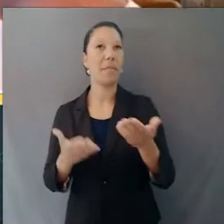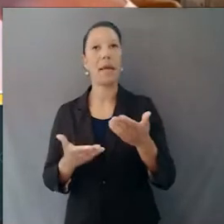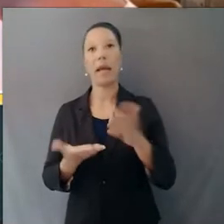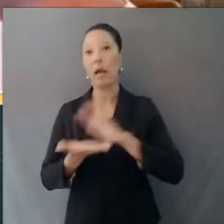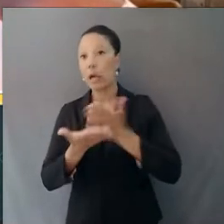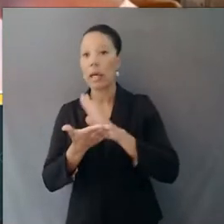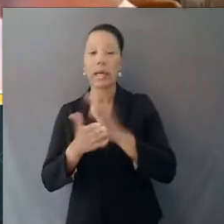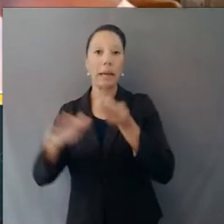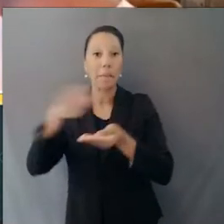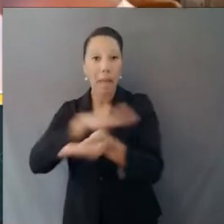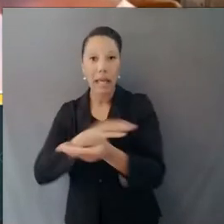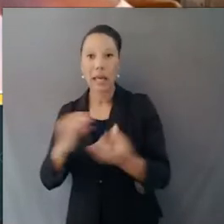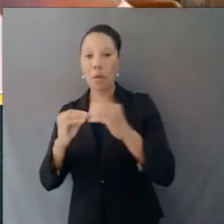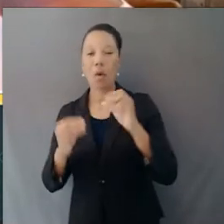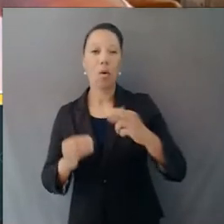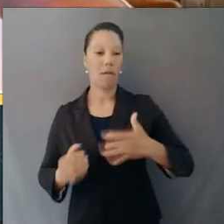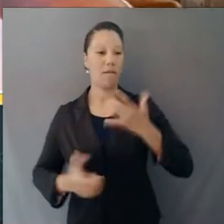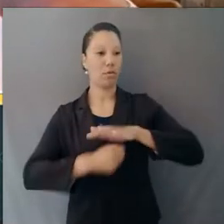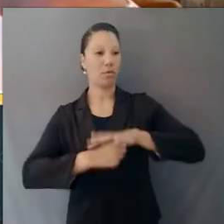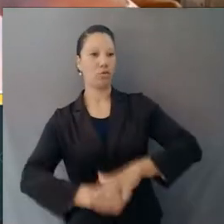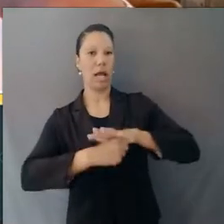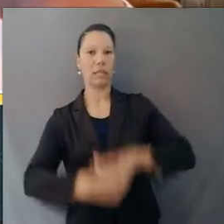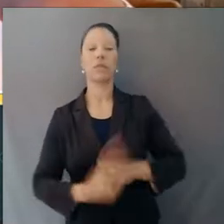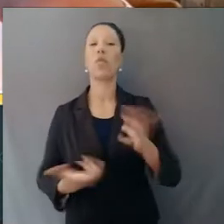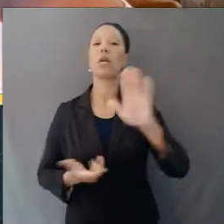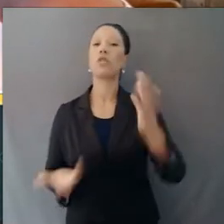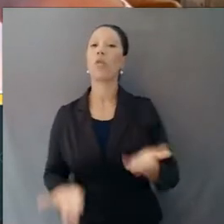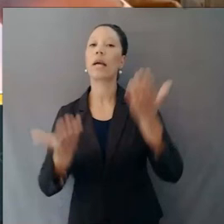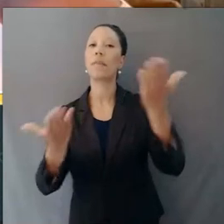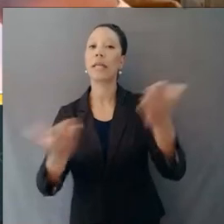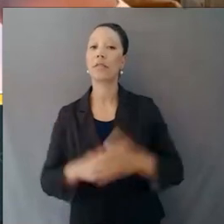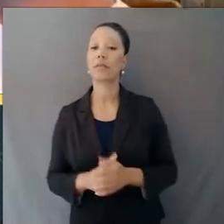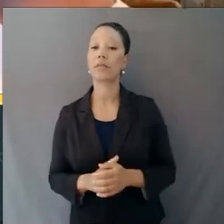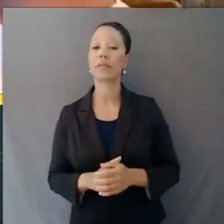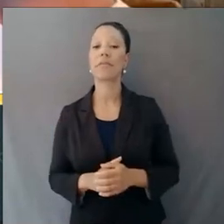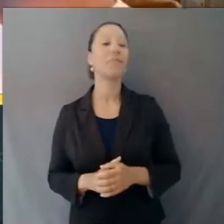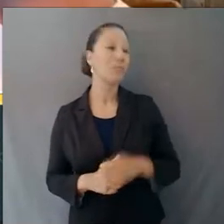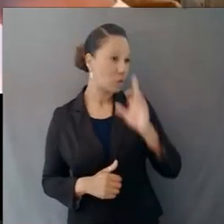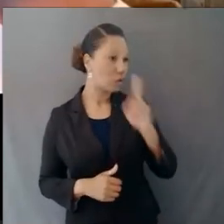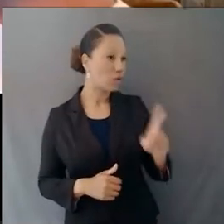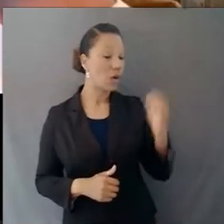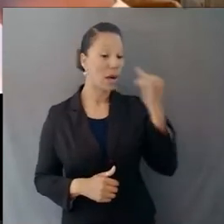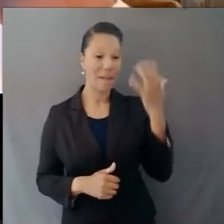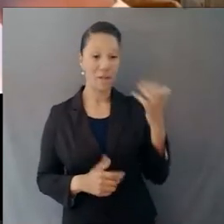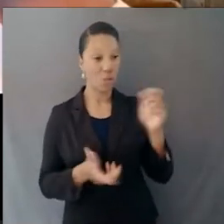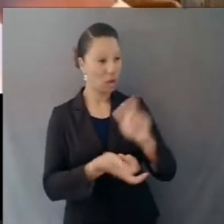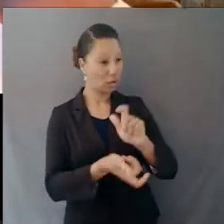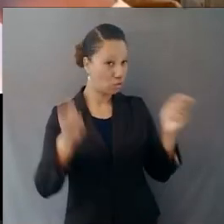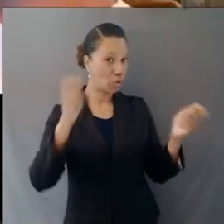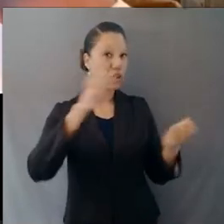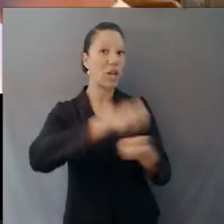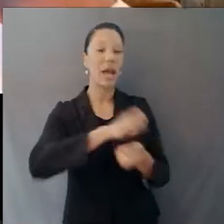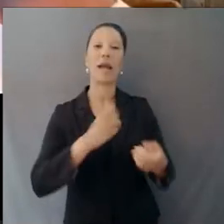they're stress eating. So what's your recommendation? Sure. So anytime someone wants to make a change in their eating habits,